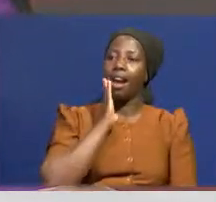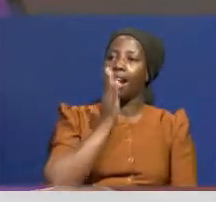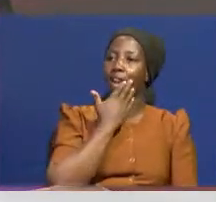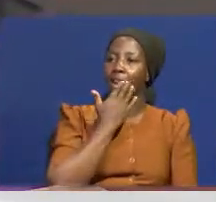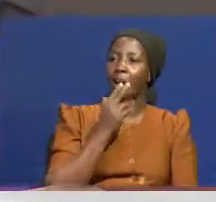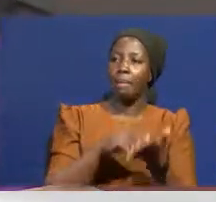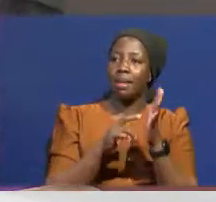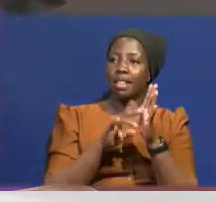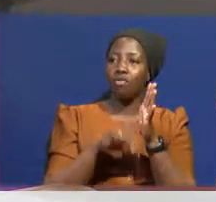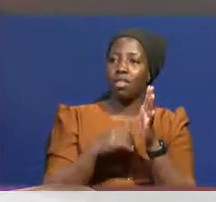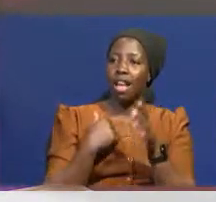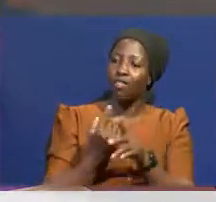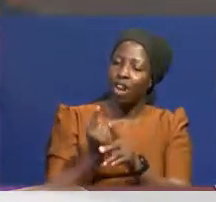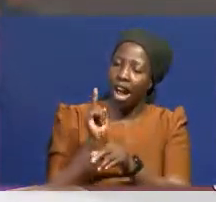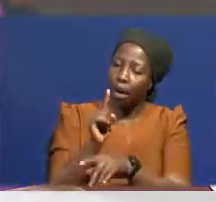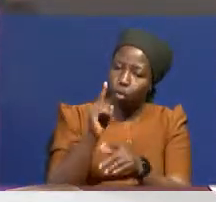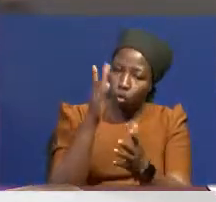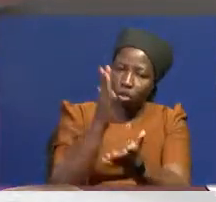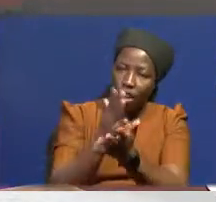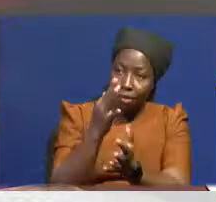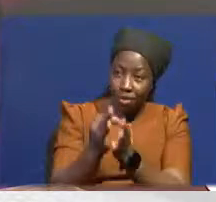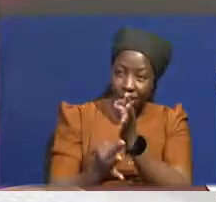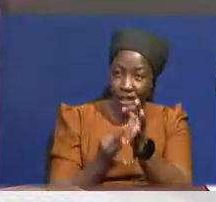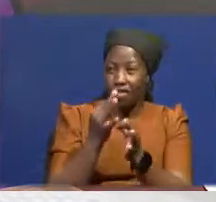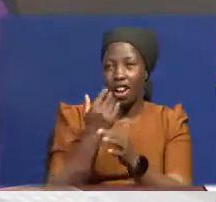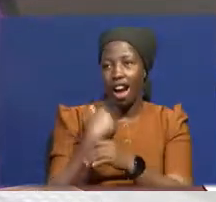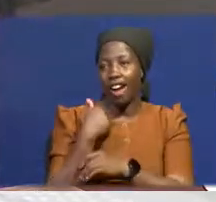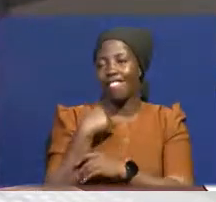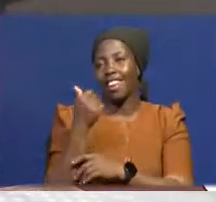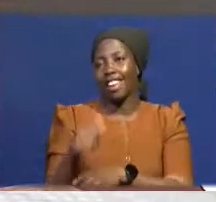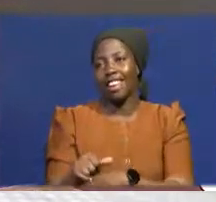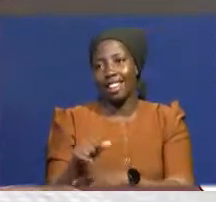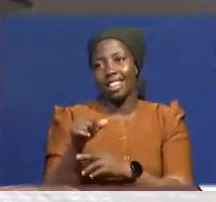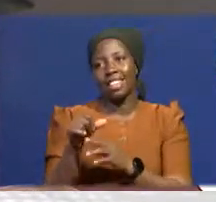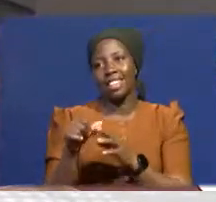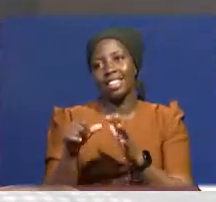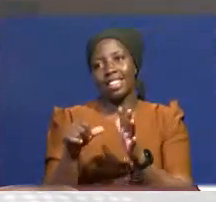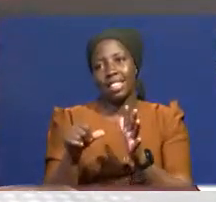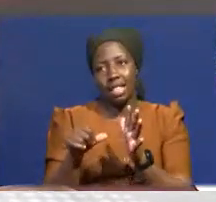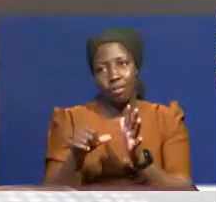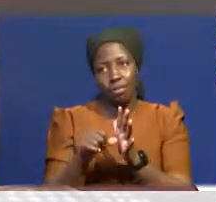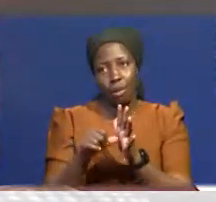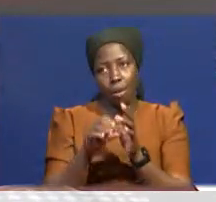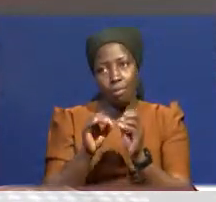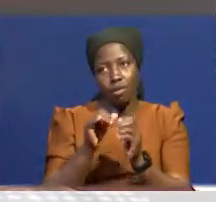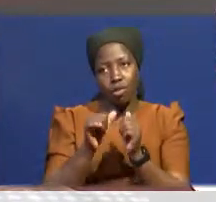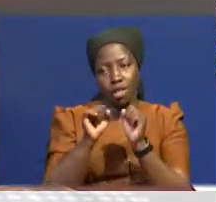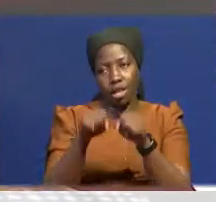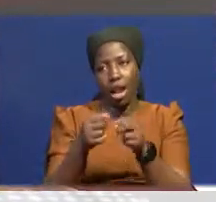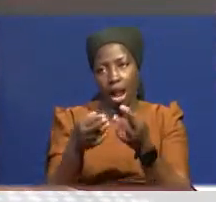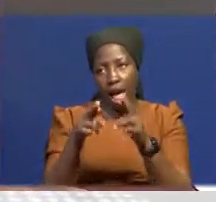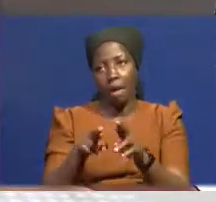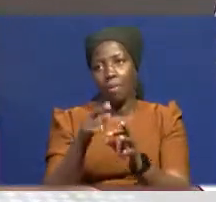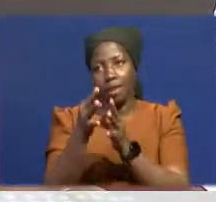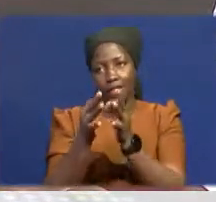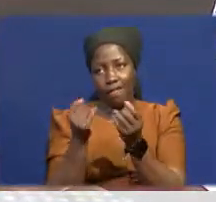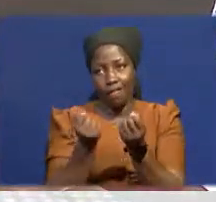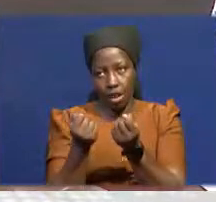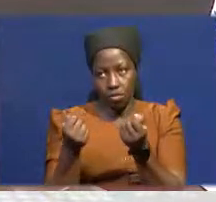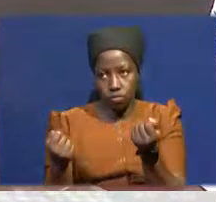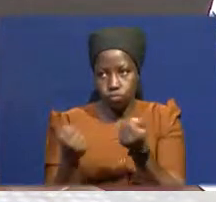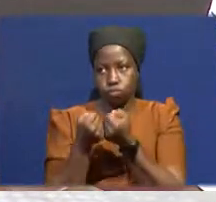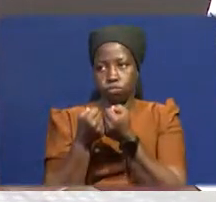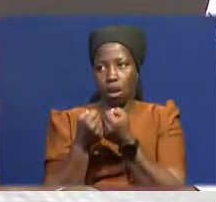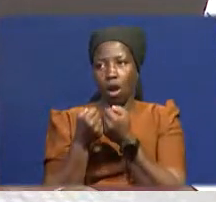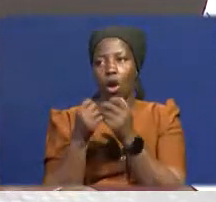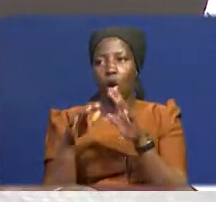he's come to ascertain that there has been no thermal runway, which may happen in the case of a crash, or to make sure